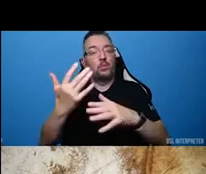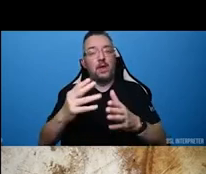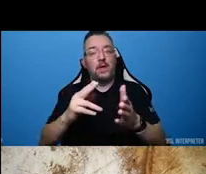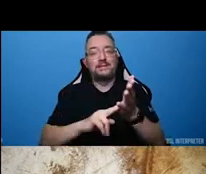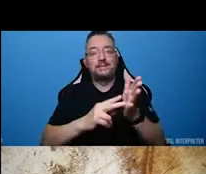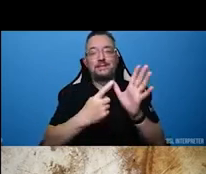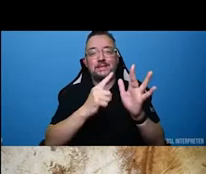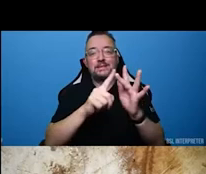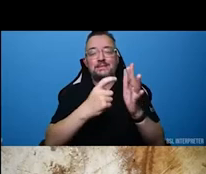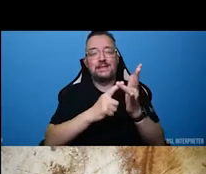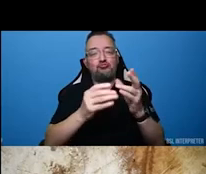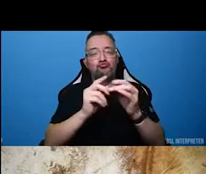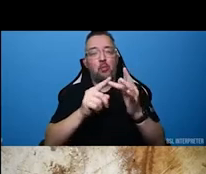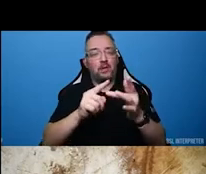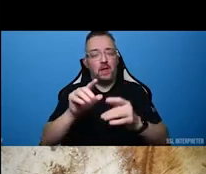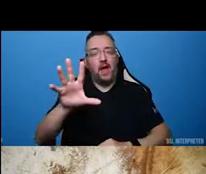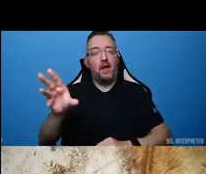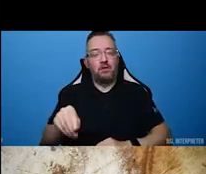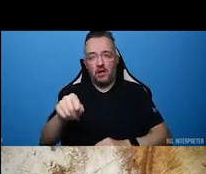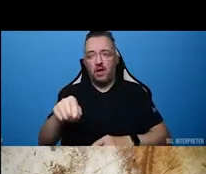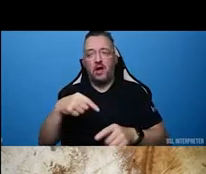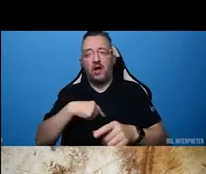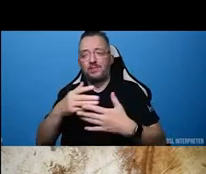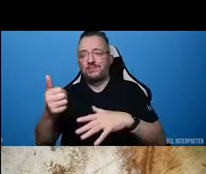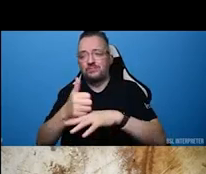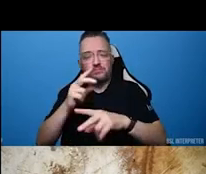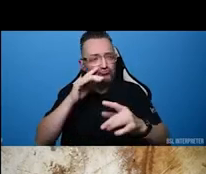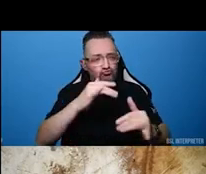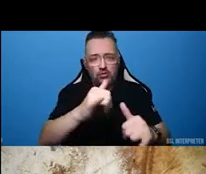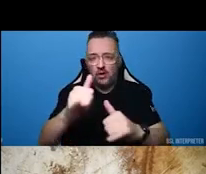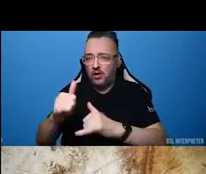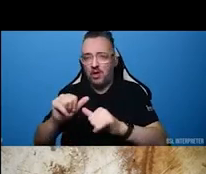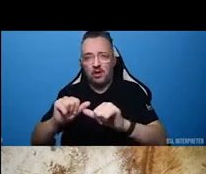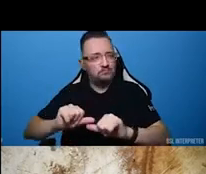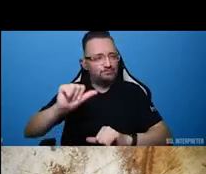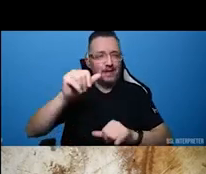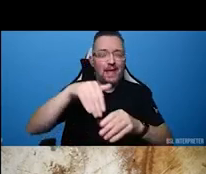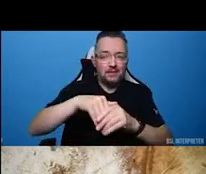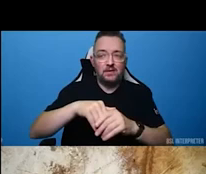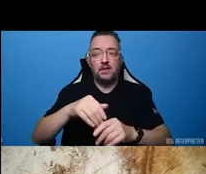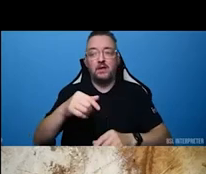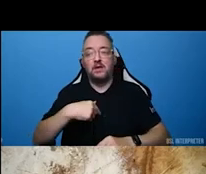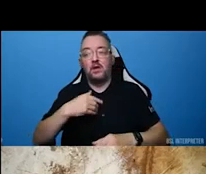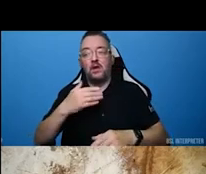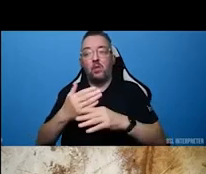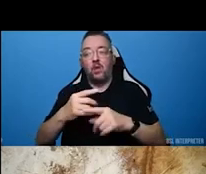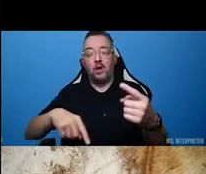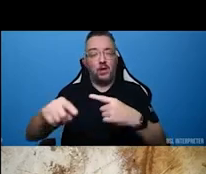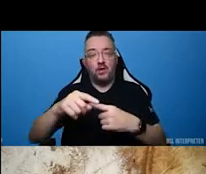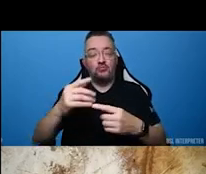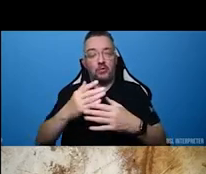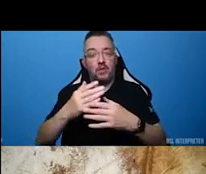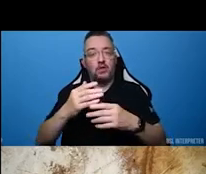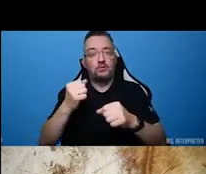charting explorations into architecture and urbanism within nature. Our work addresses the anthropological and geological